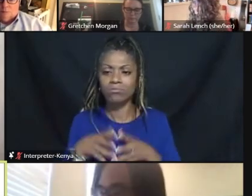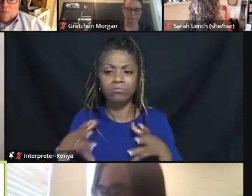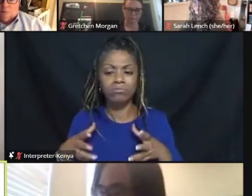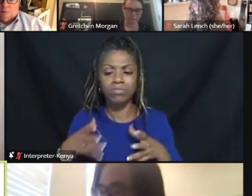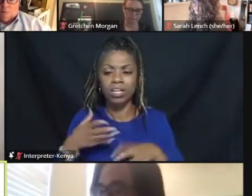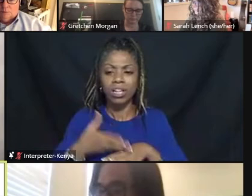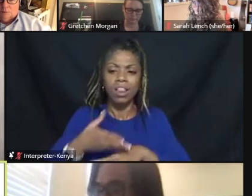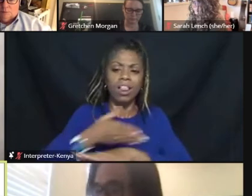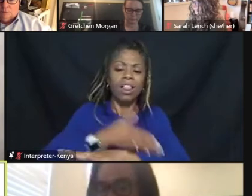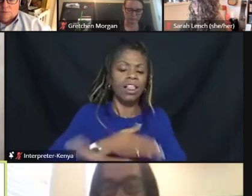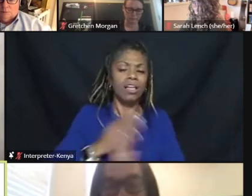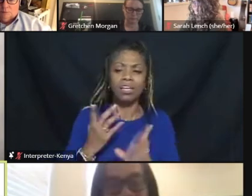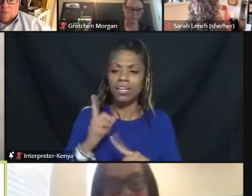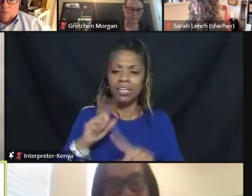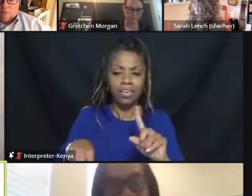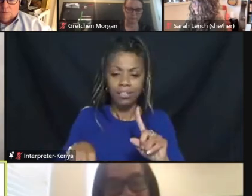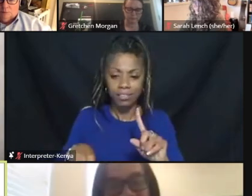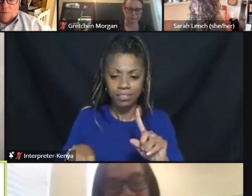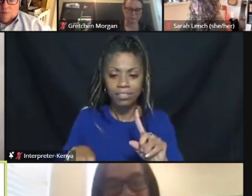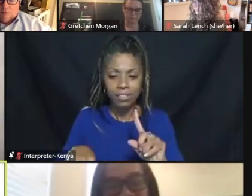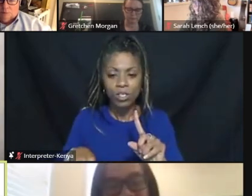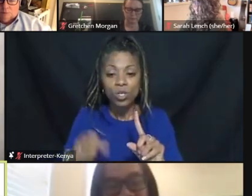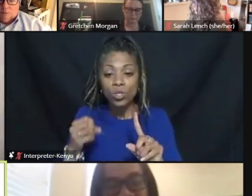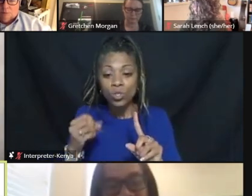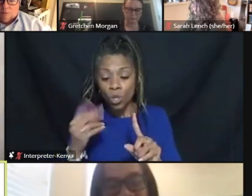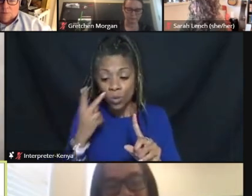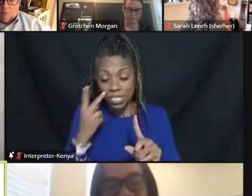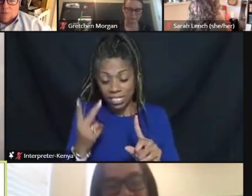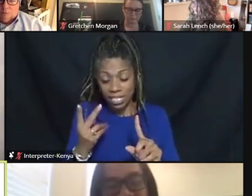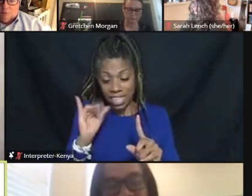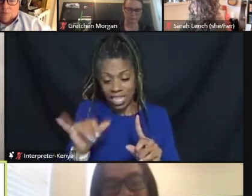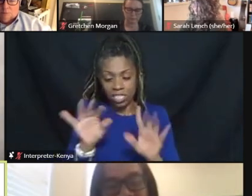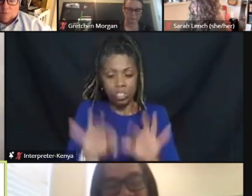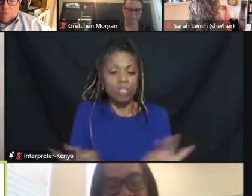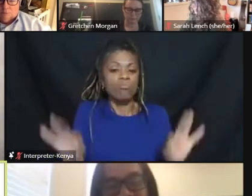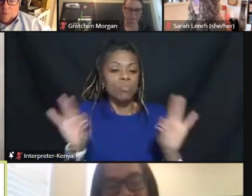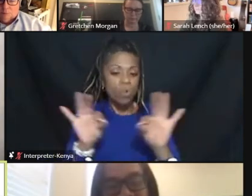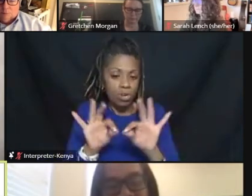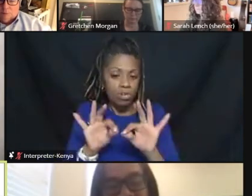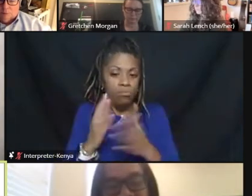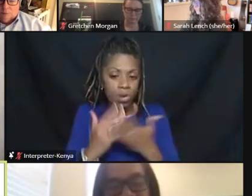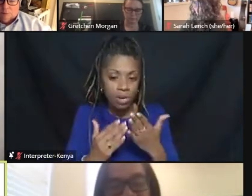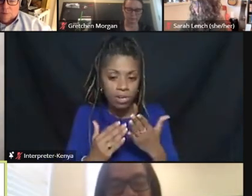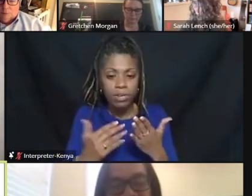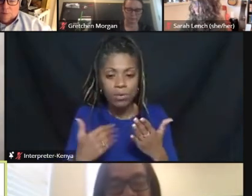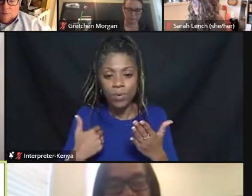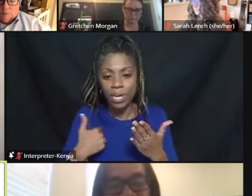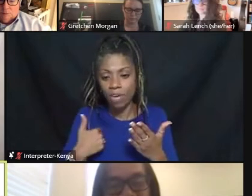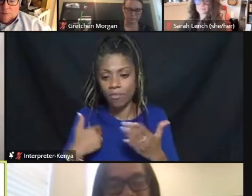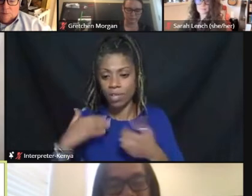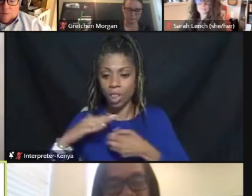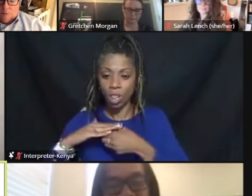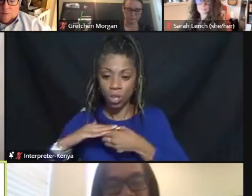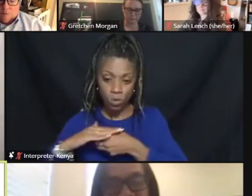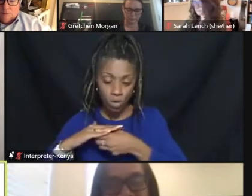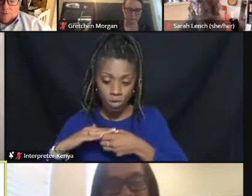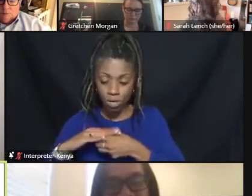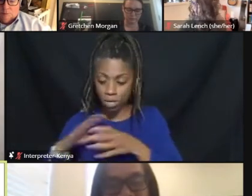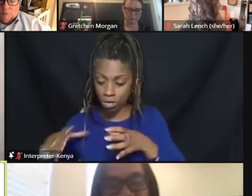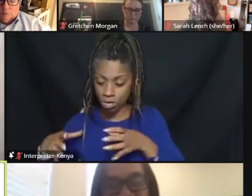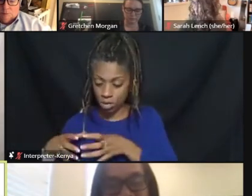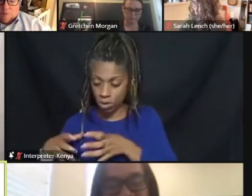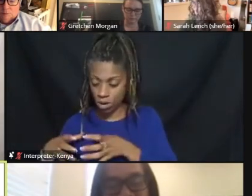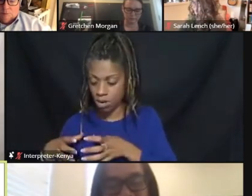students and through our teachers, that has been a key factor. We have a local aspiring cohort, new teacher